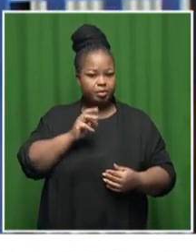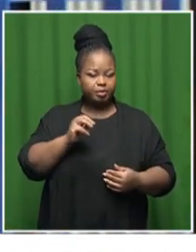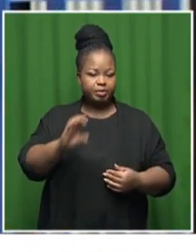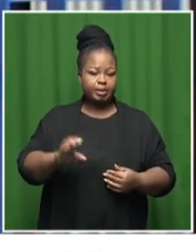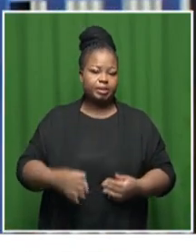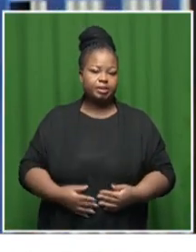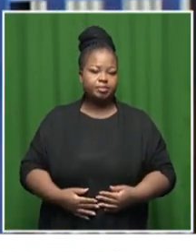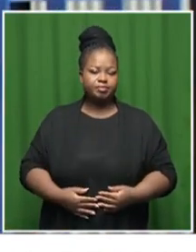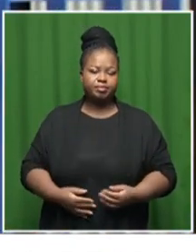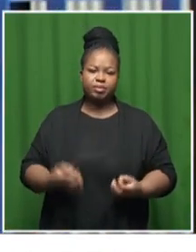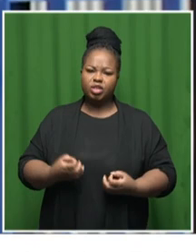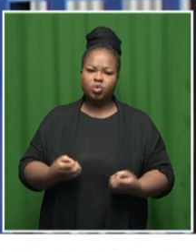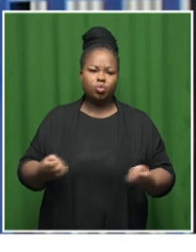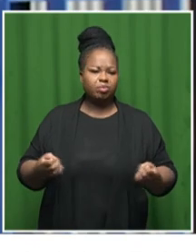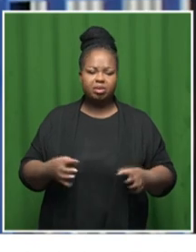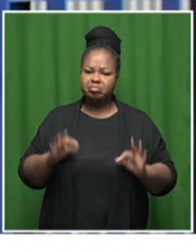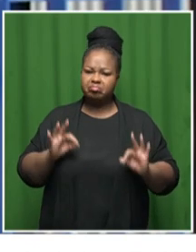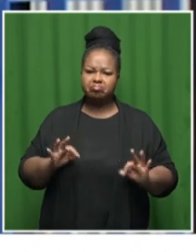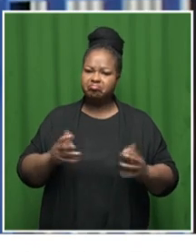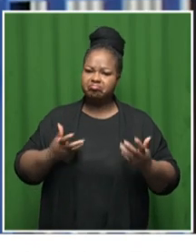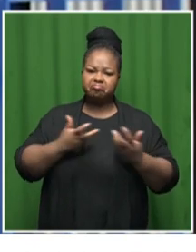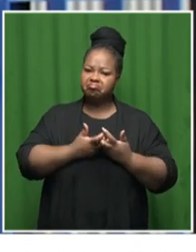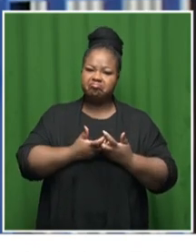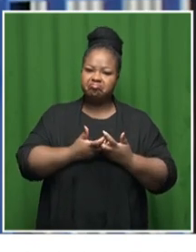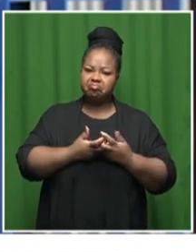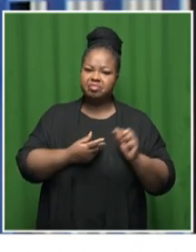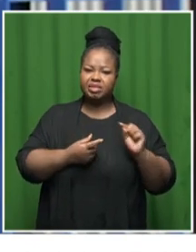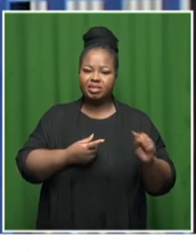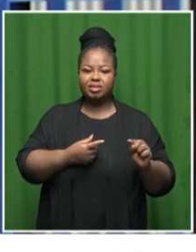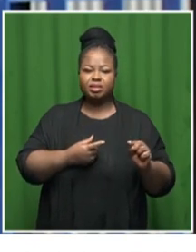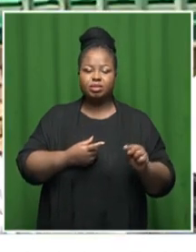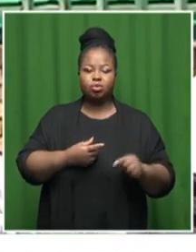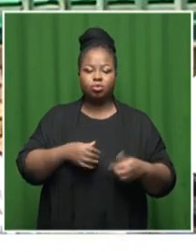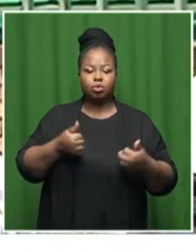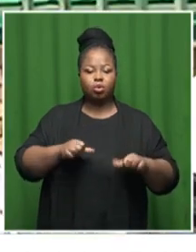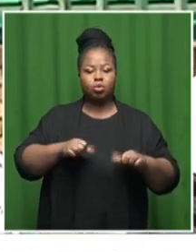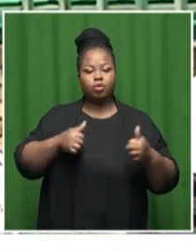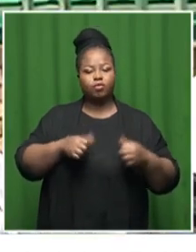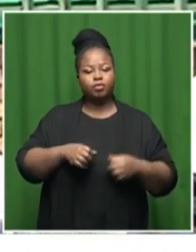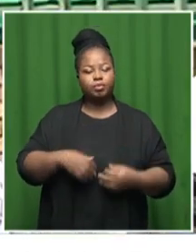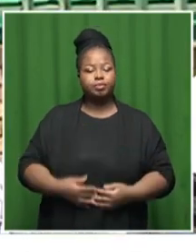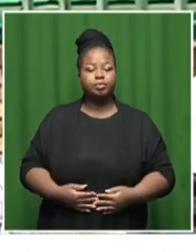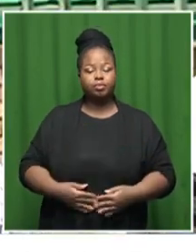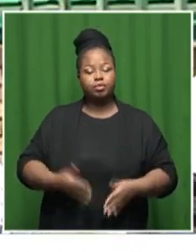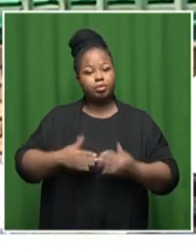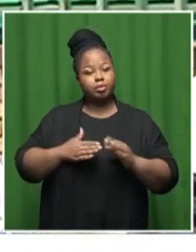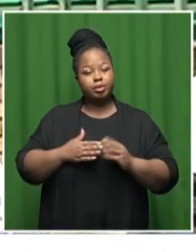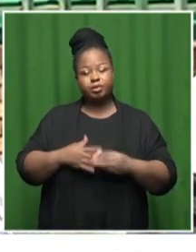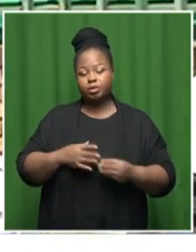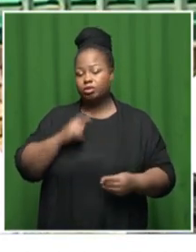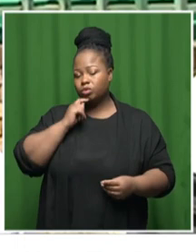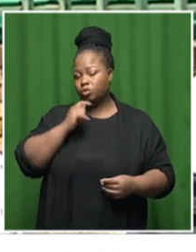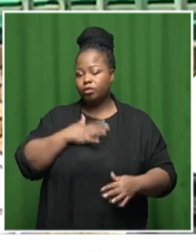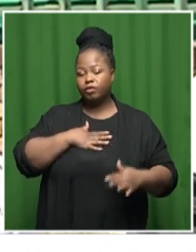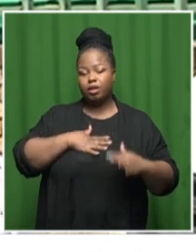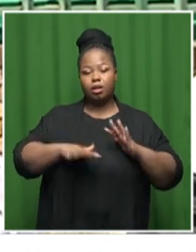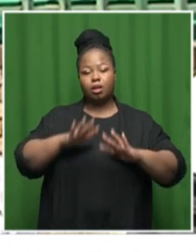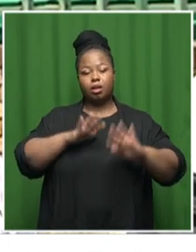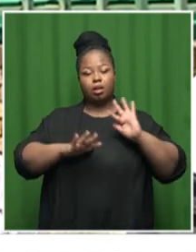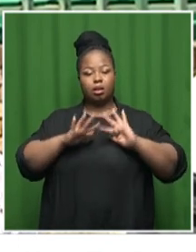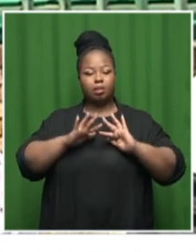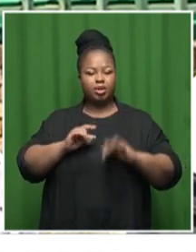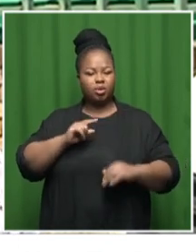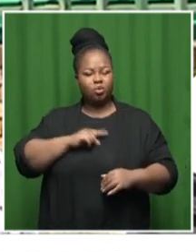that the equipment is not equipped for that type of on and off switching. Residents are really inconvenienced. It has